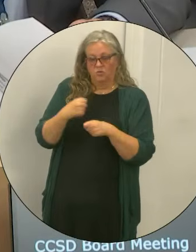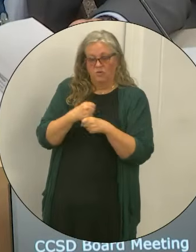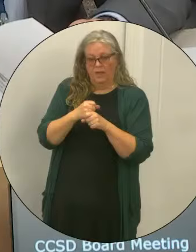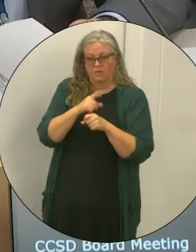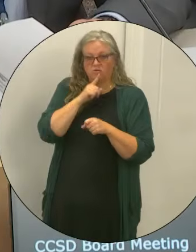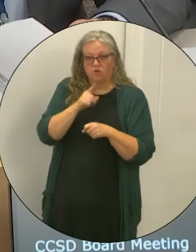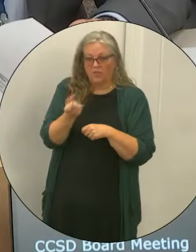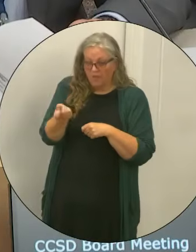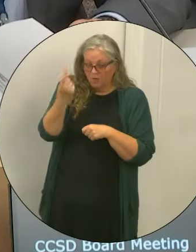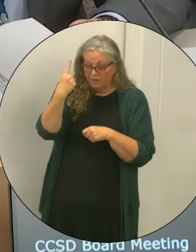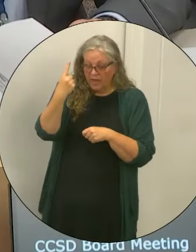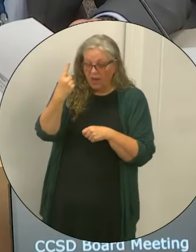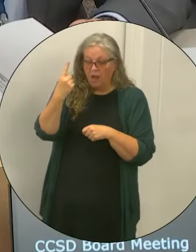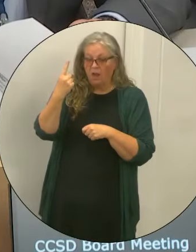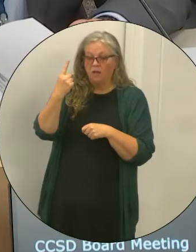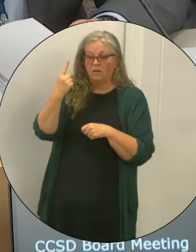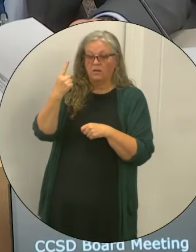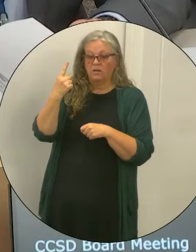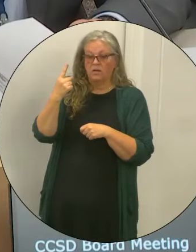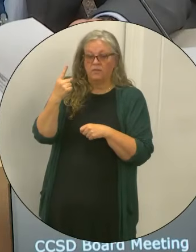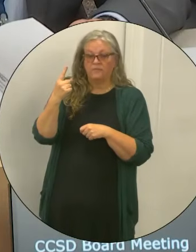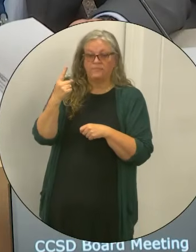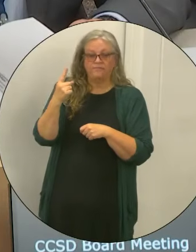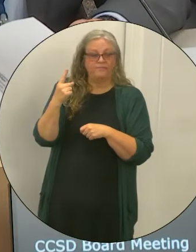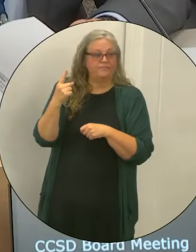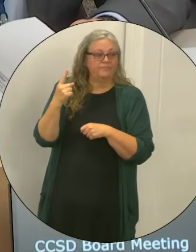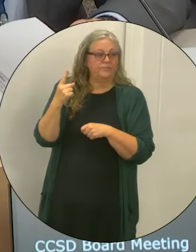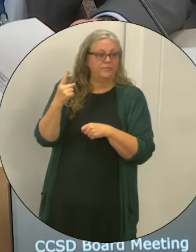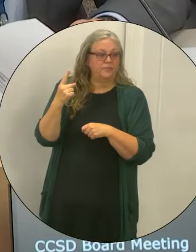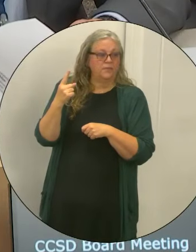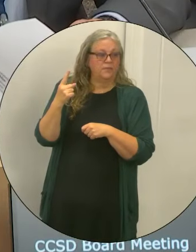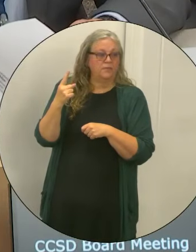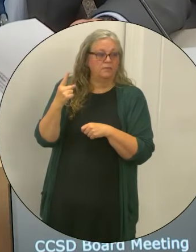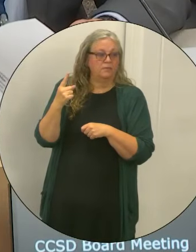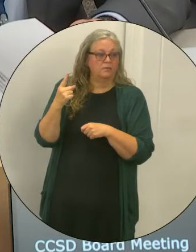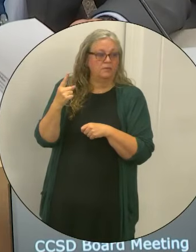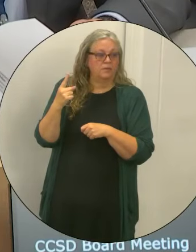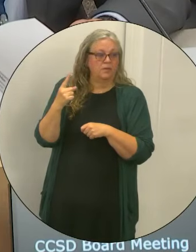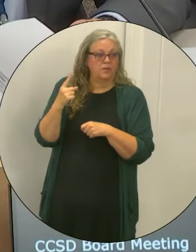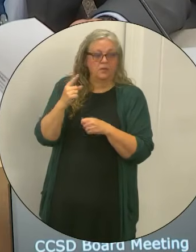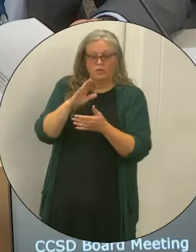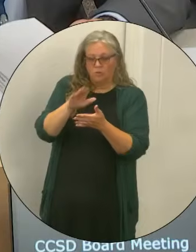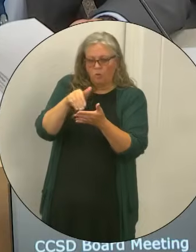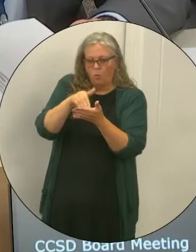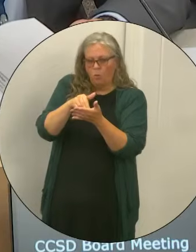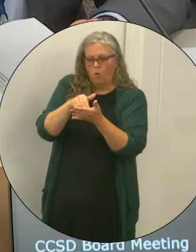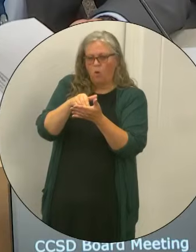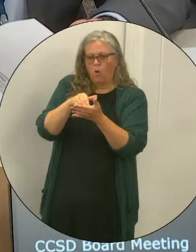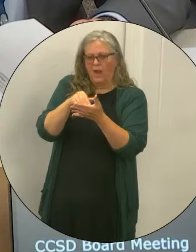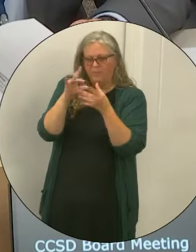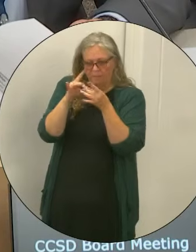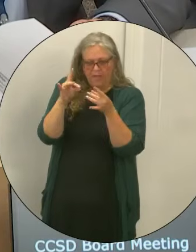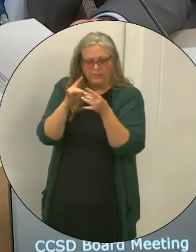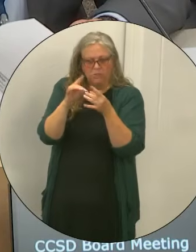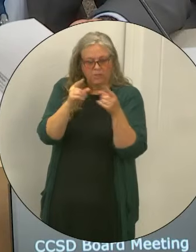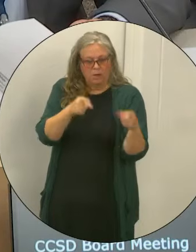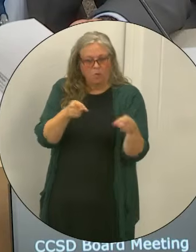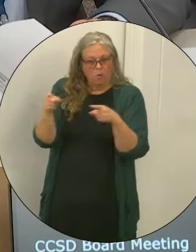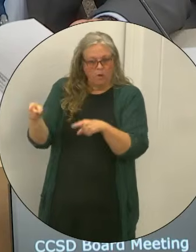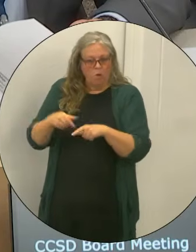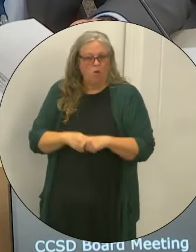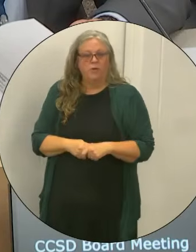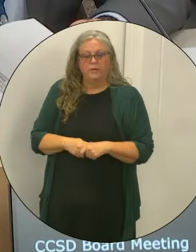understand the core to what are those messaging that are going on the Safe Voices